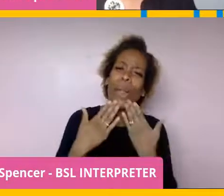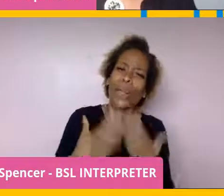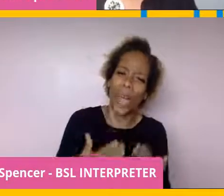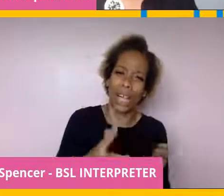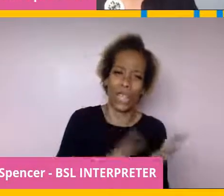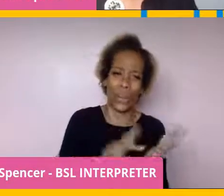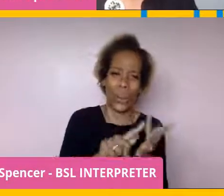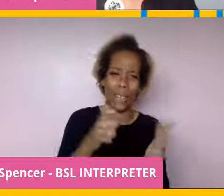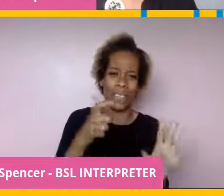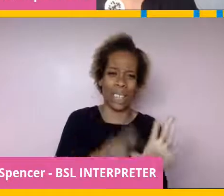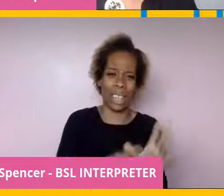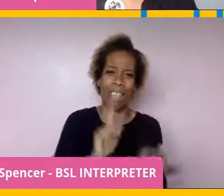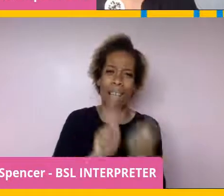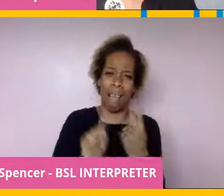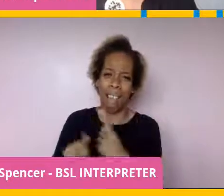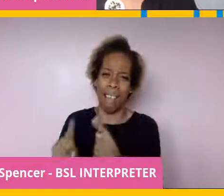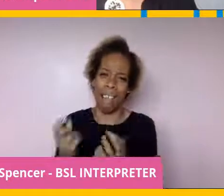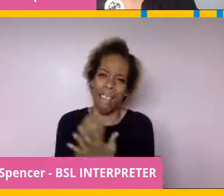of them.